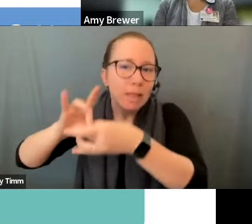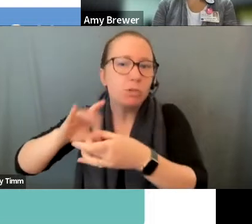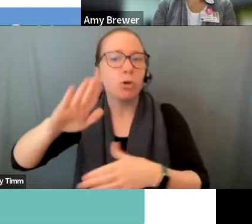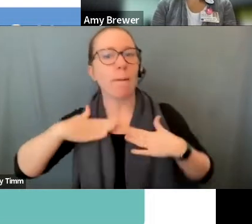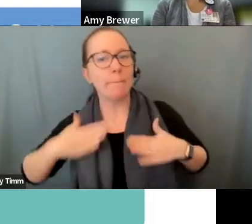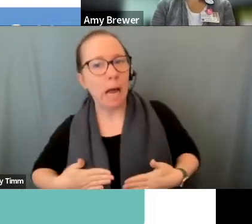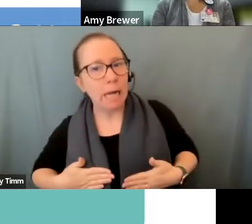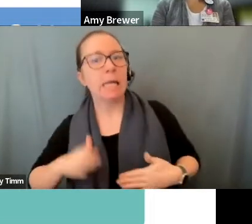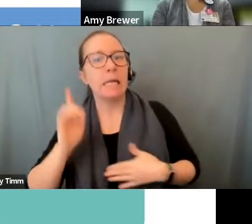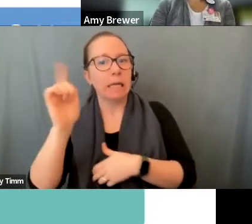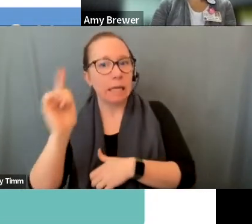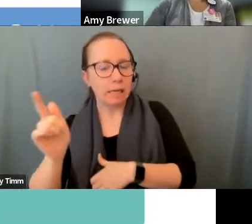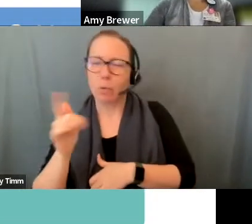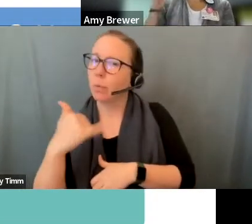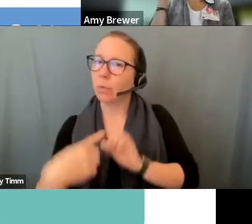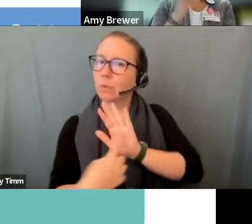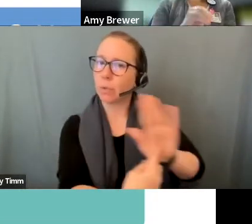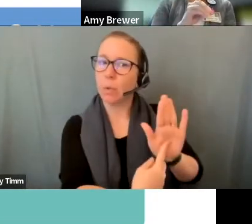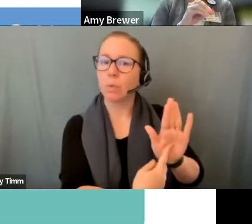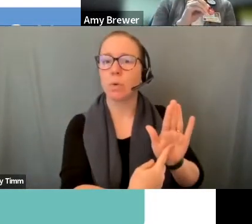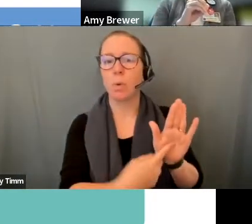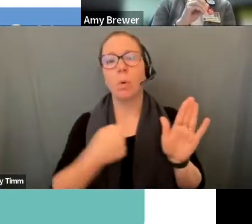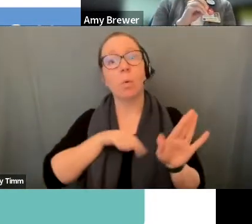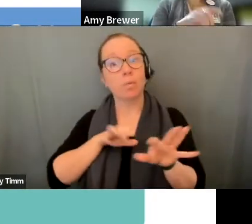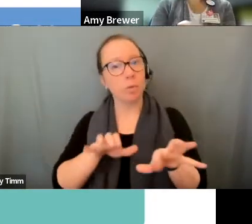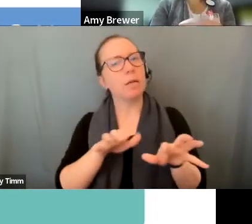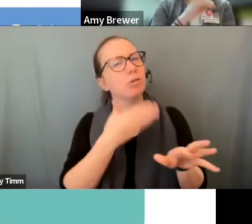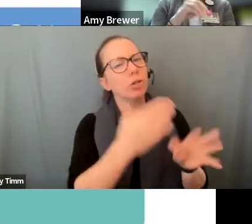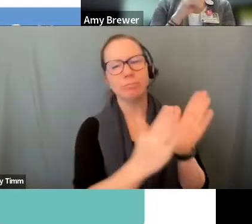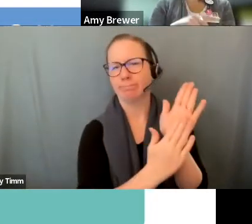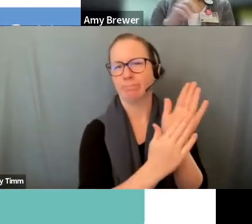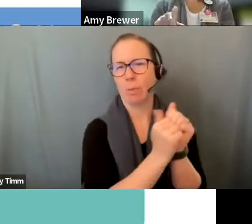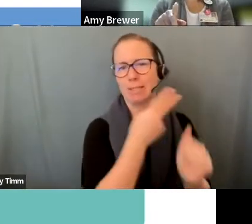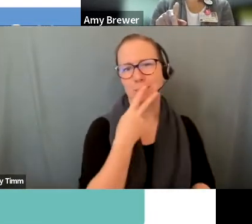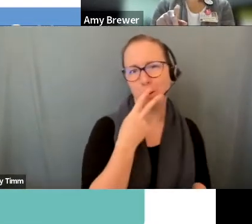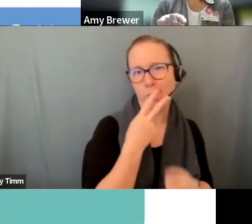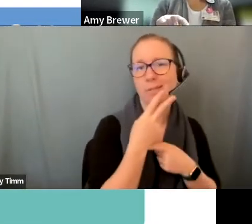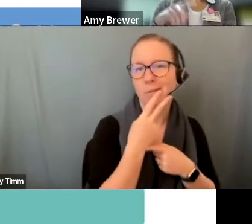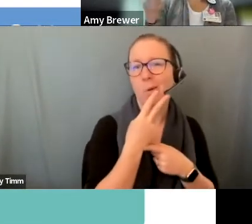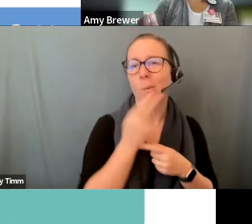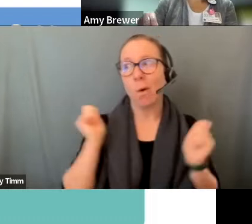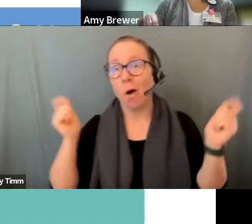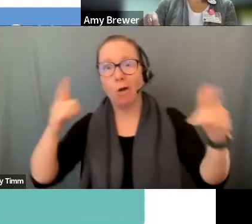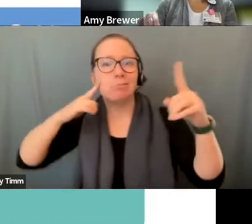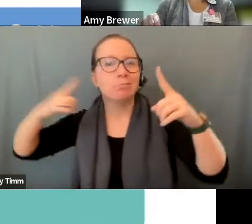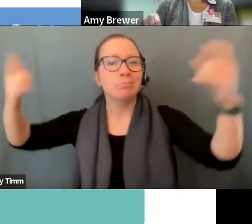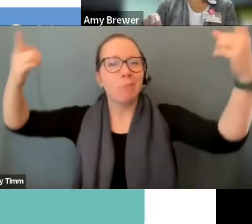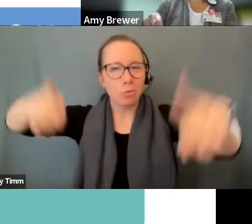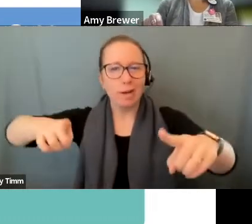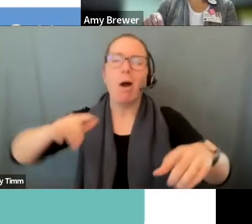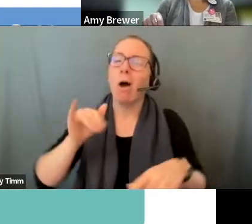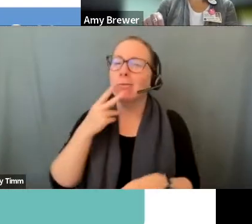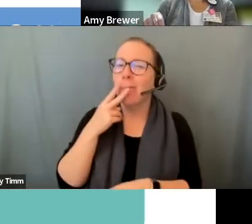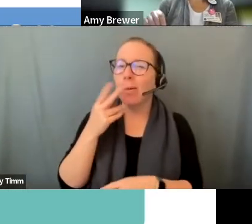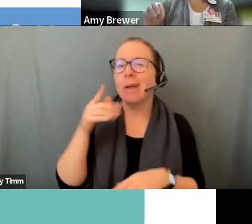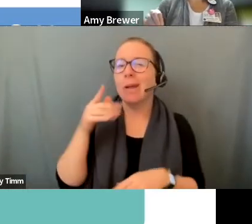especially, we've done a really great job with this about smoking, right? Everybody agrees smoking kills. We've done less of a great job with